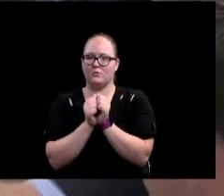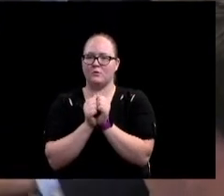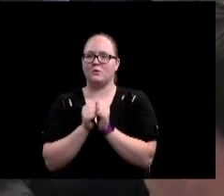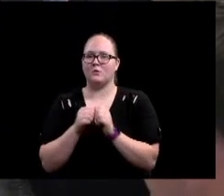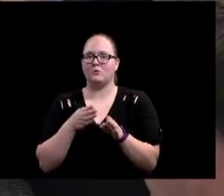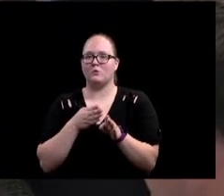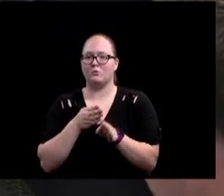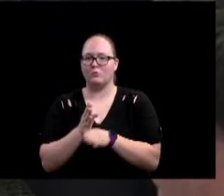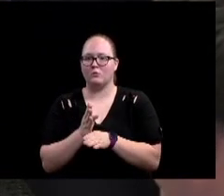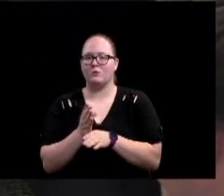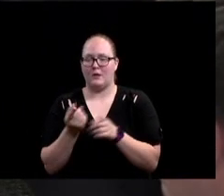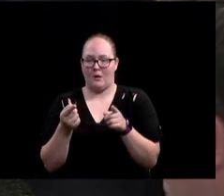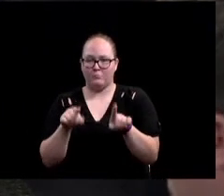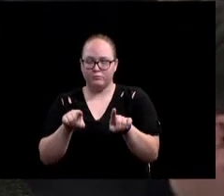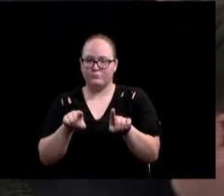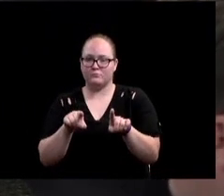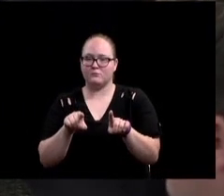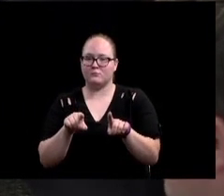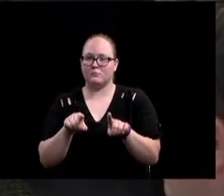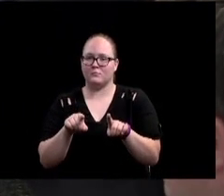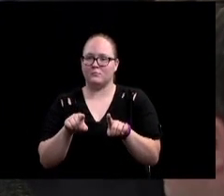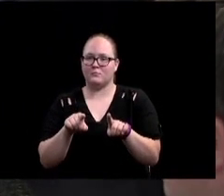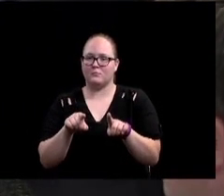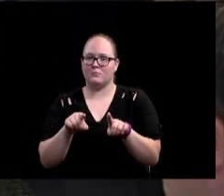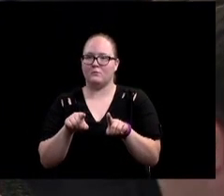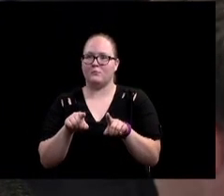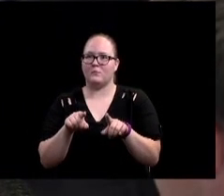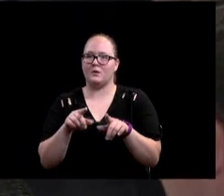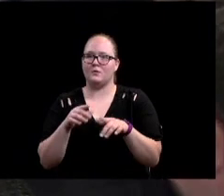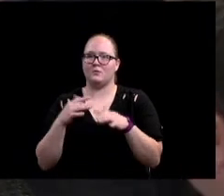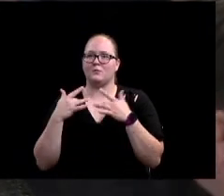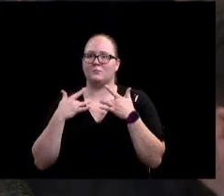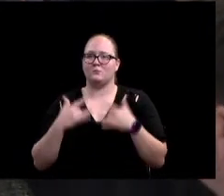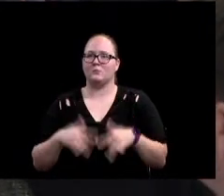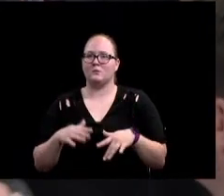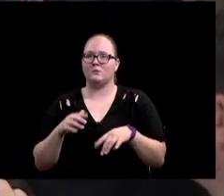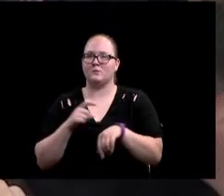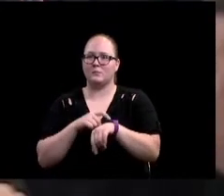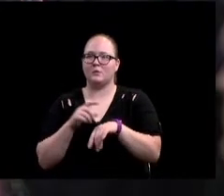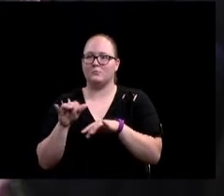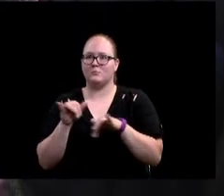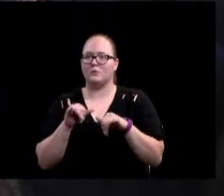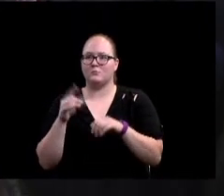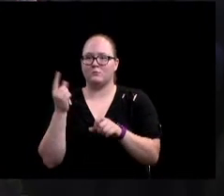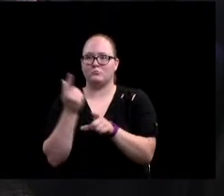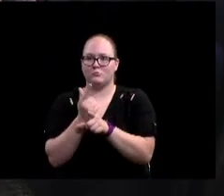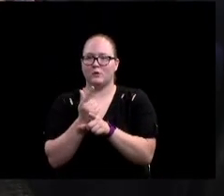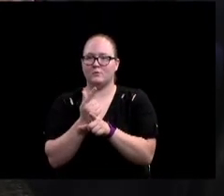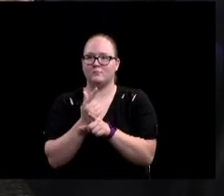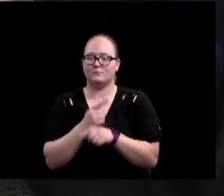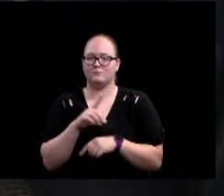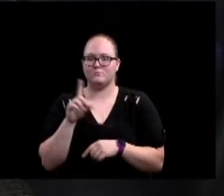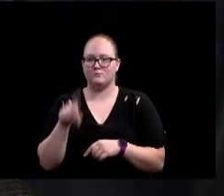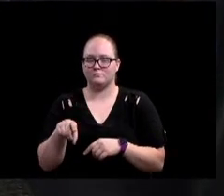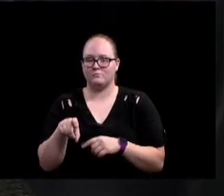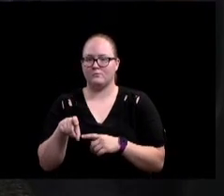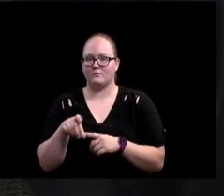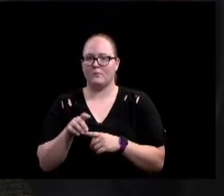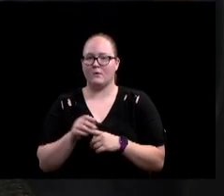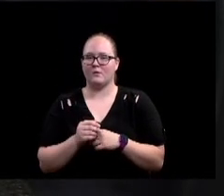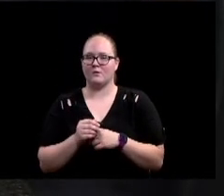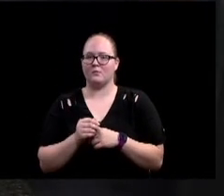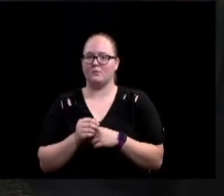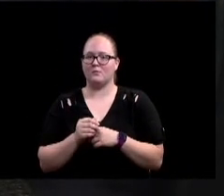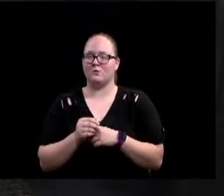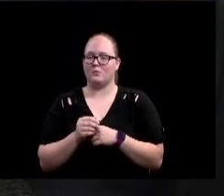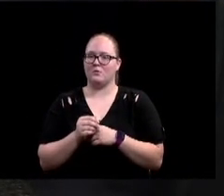time, you have to do what's right, and we have to take pride in the badge that we put on